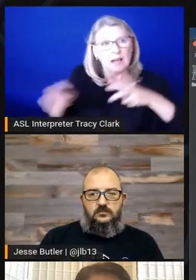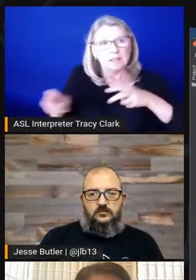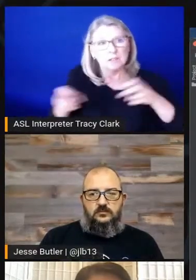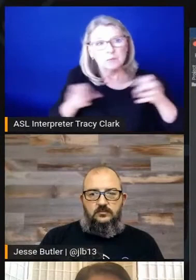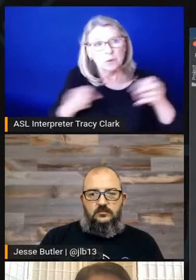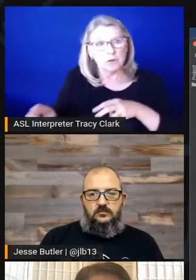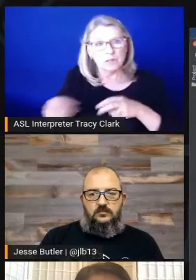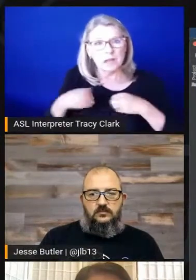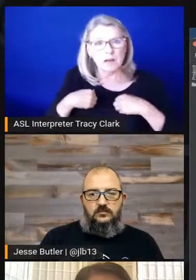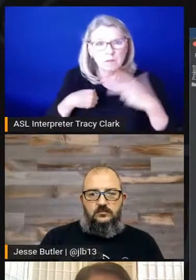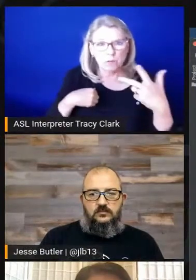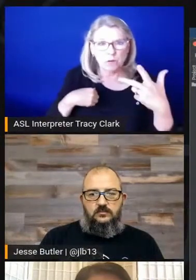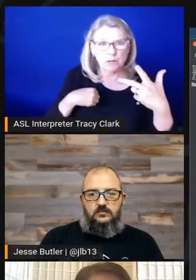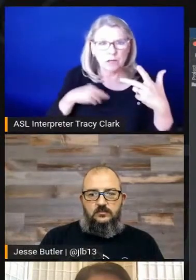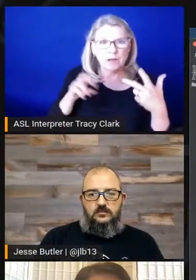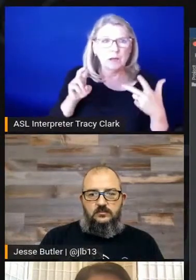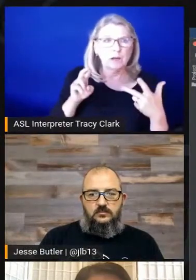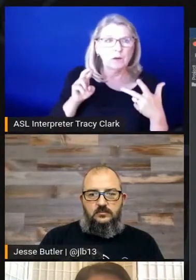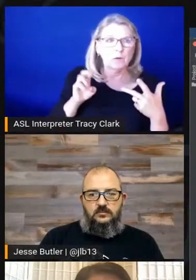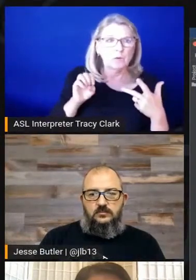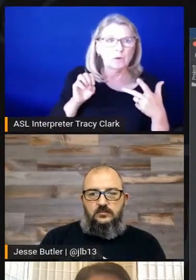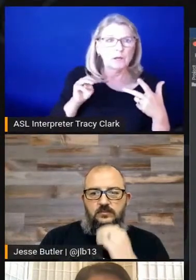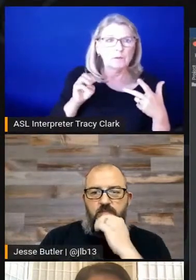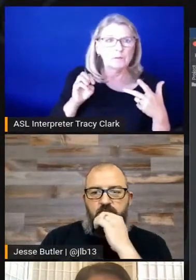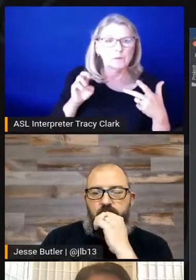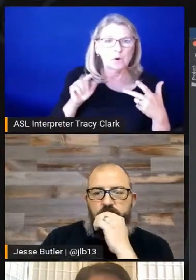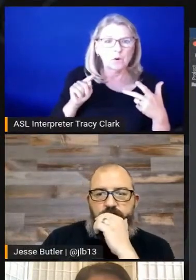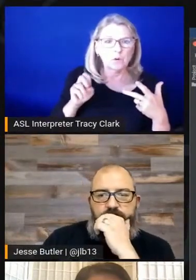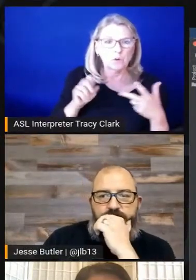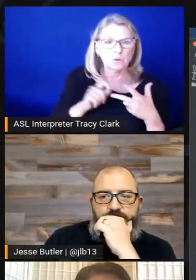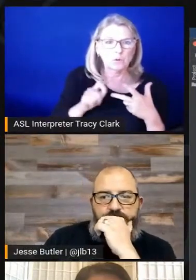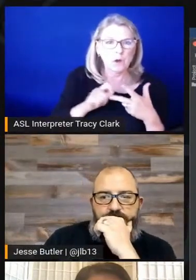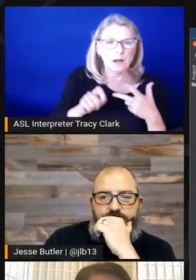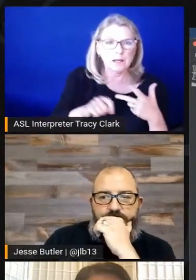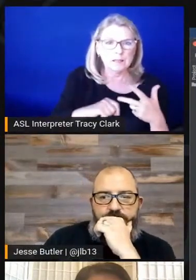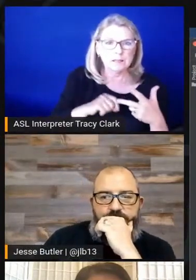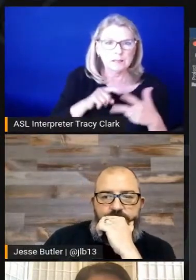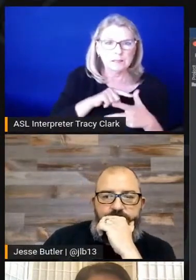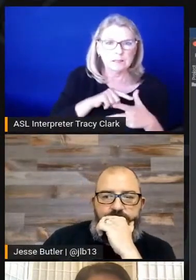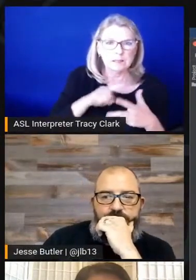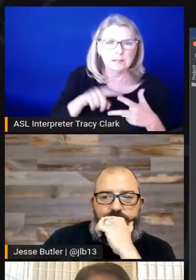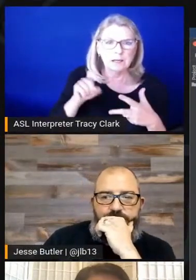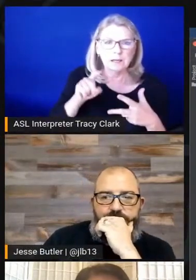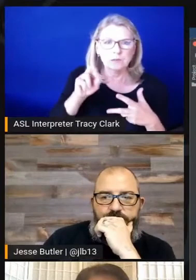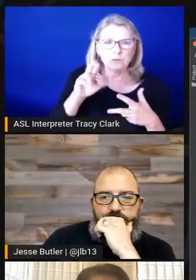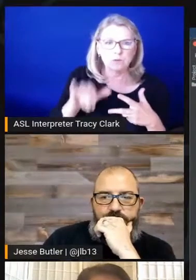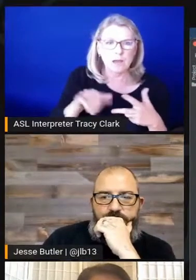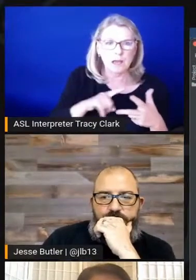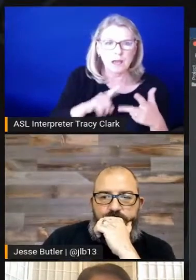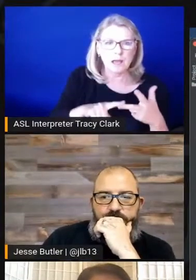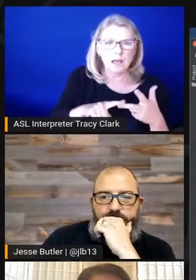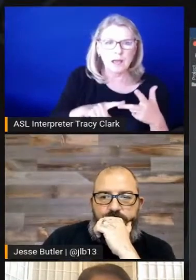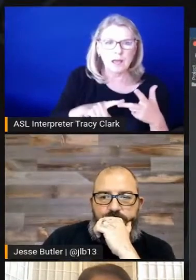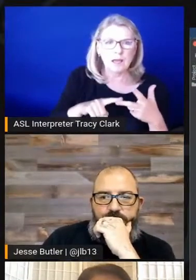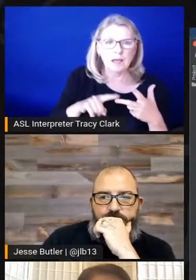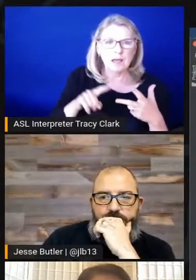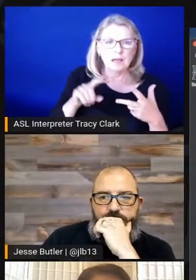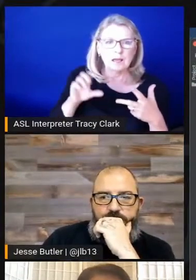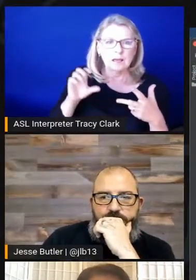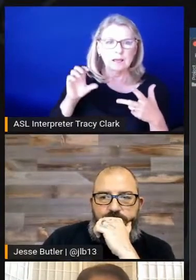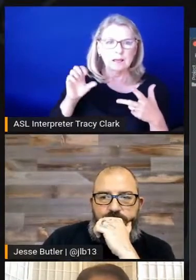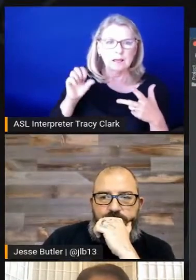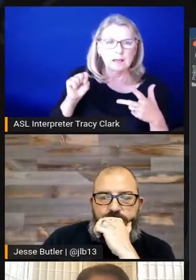write exporter, our X-ray exporter, and our EMF exporter. The first one being for